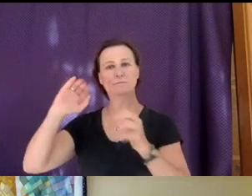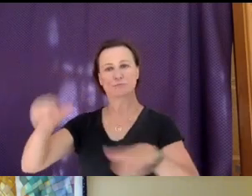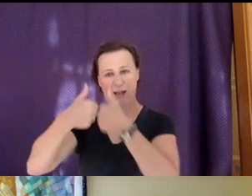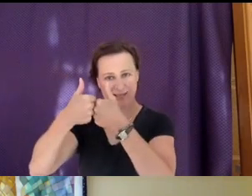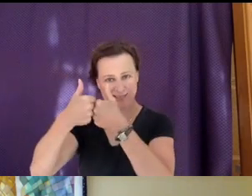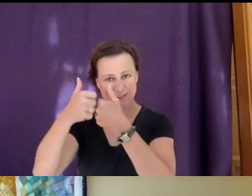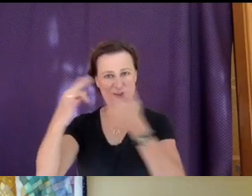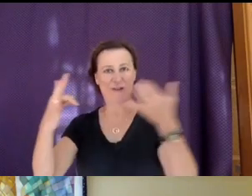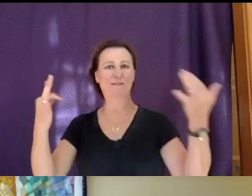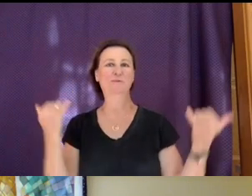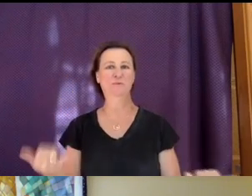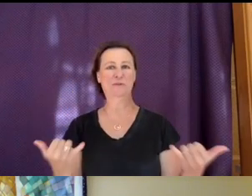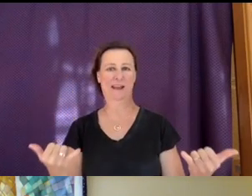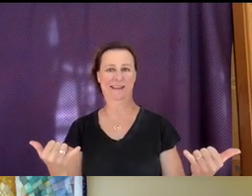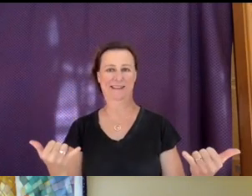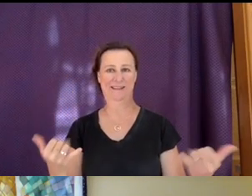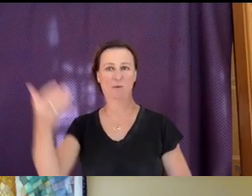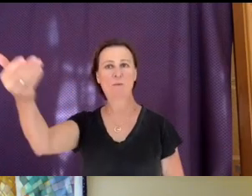Welcome.